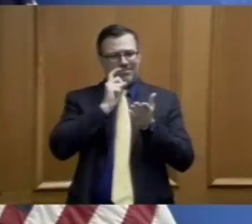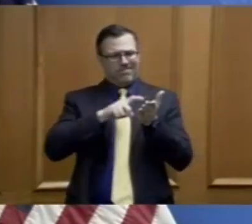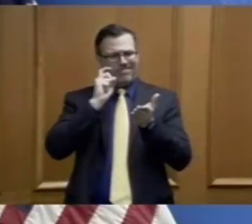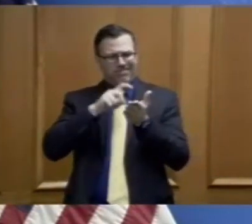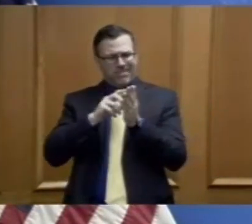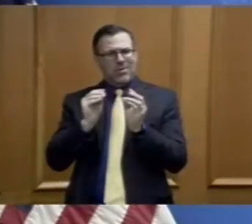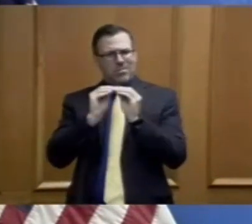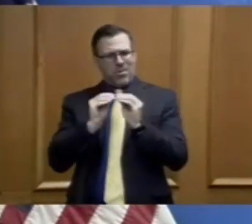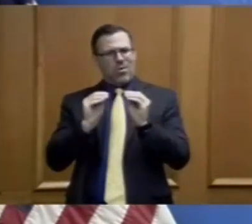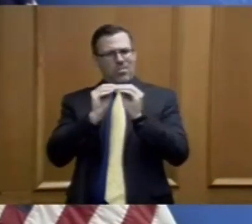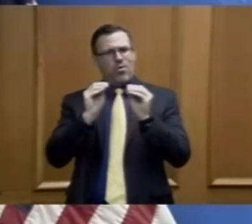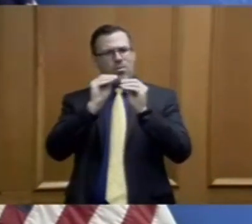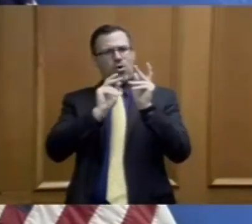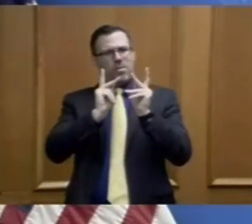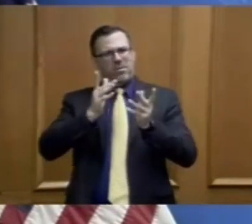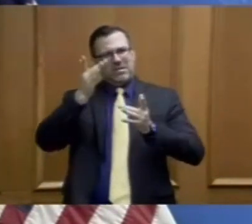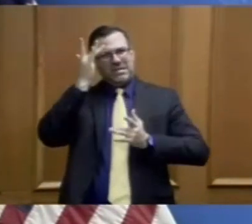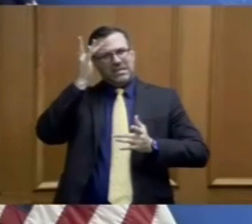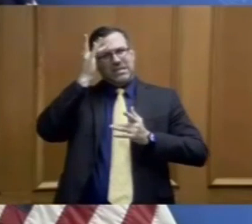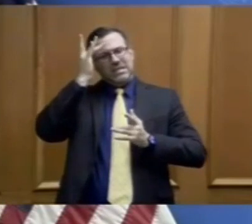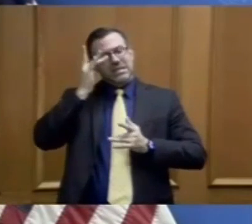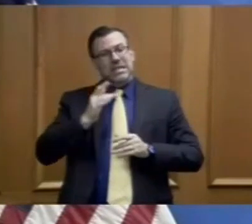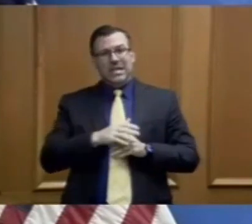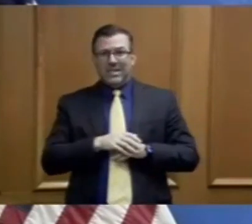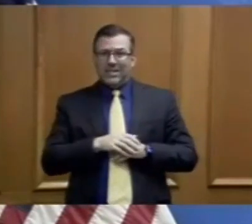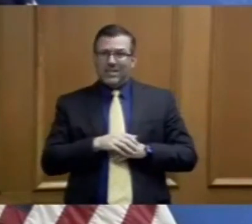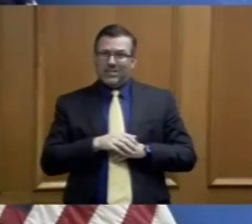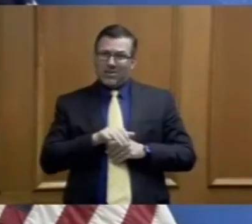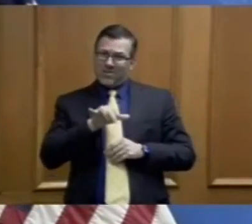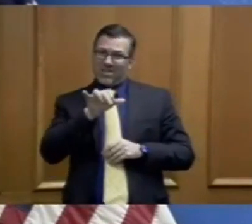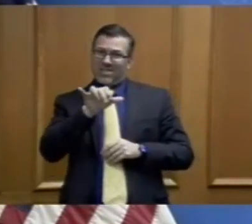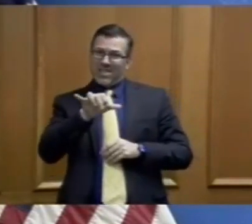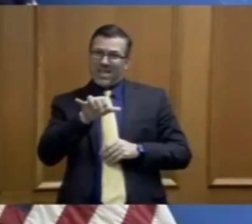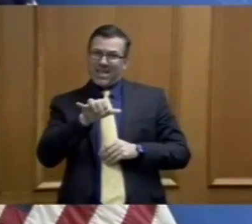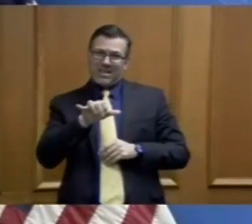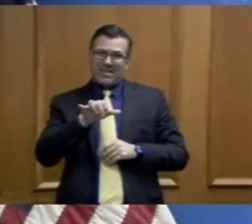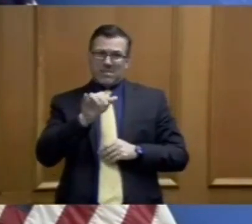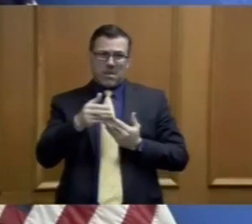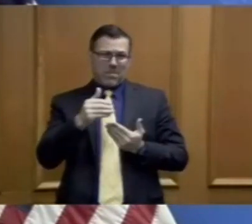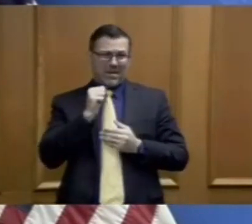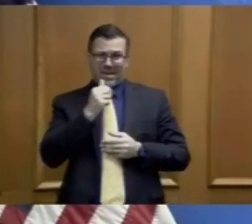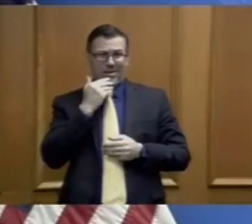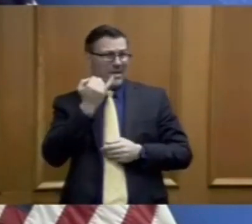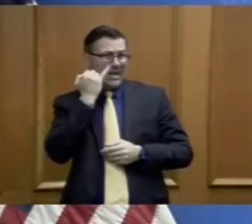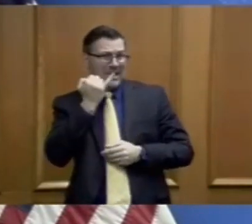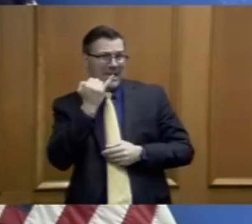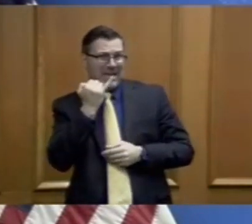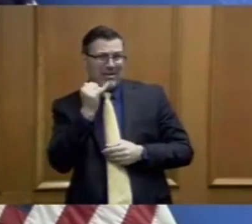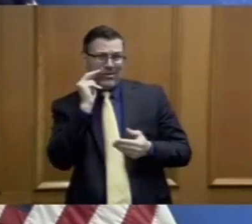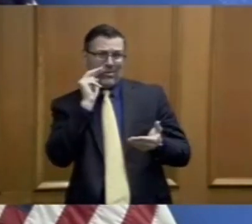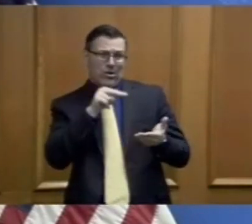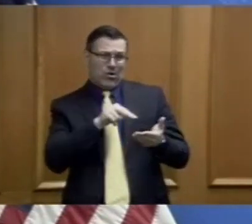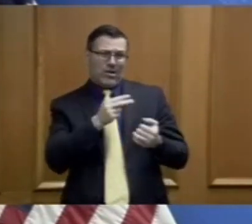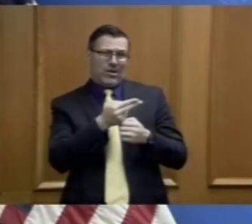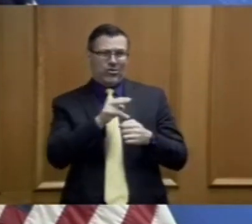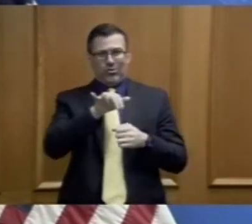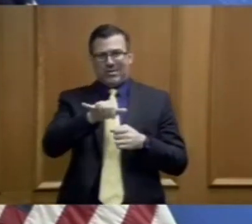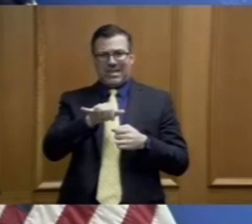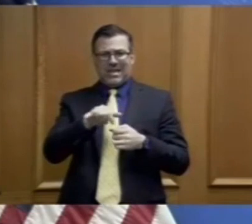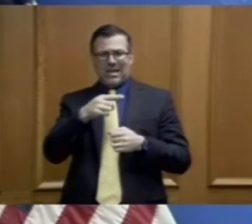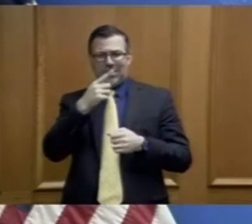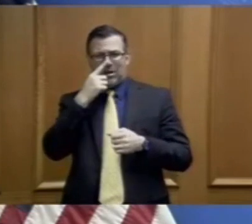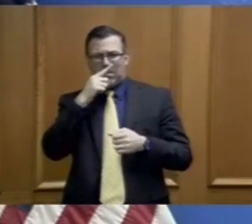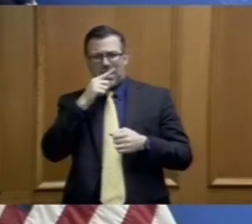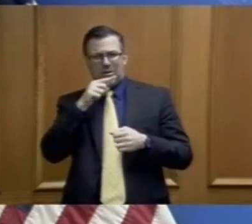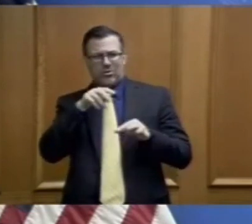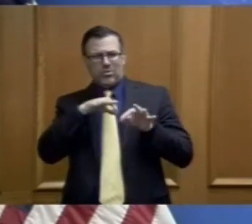I'm wondering, if that's actually the metric you should be looking at to reopen. And if not, can you explain a little bit your process behind